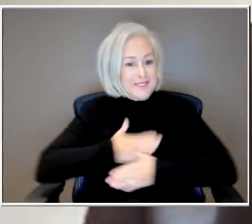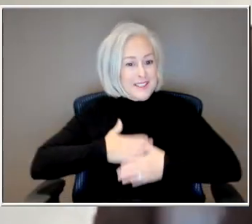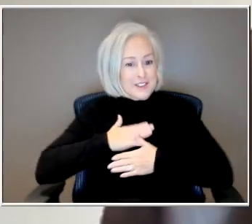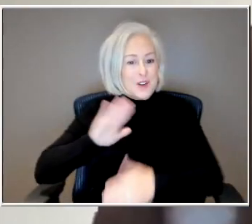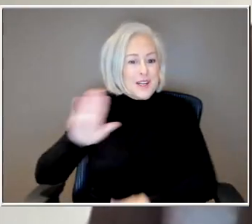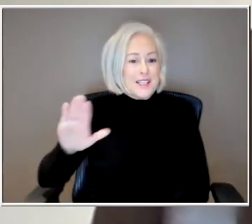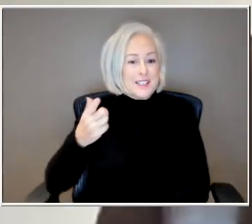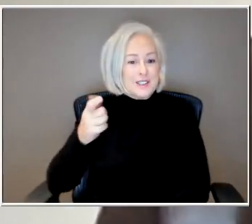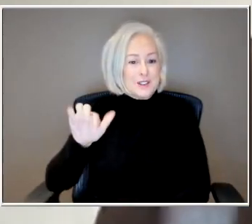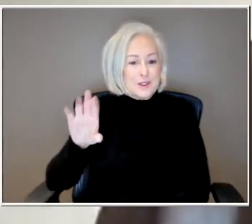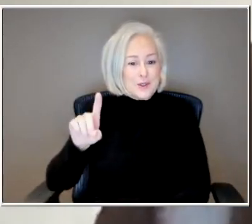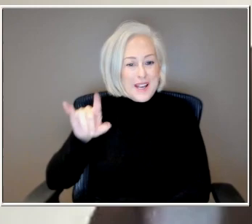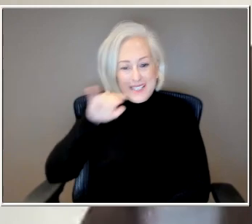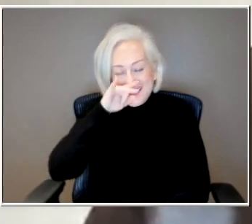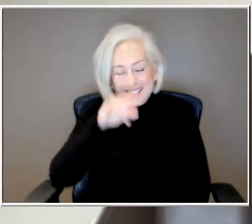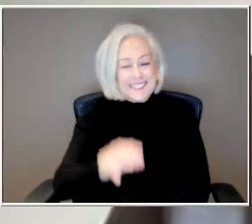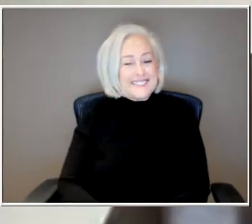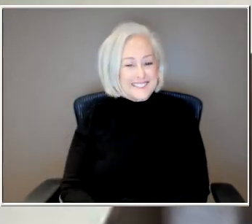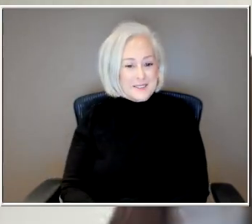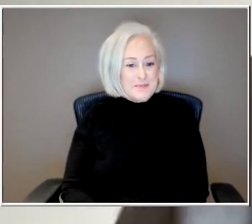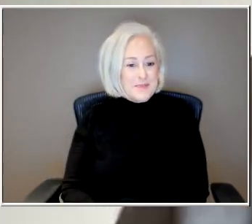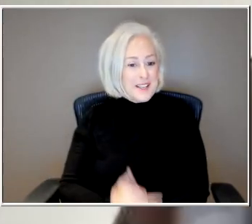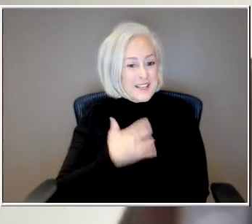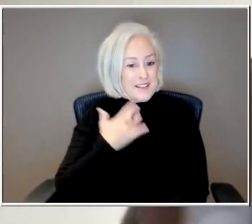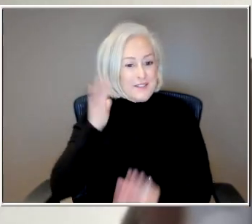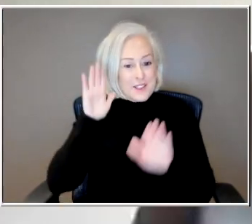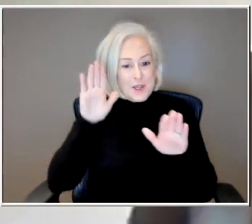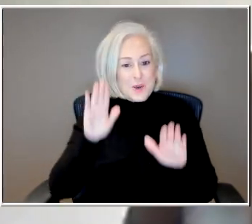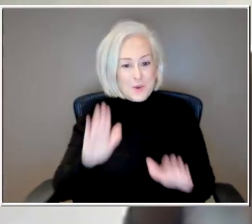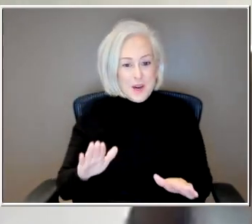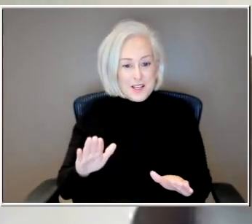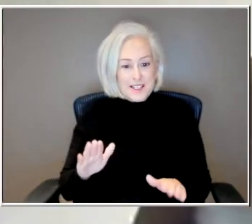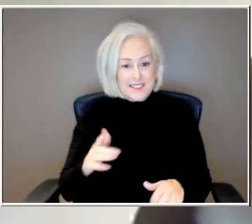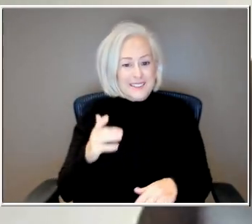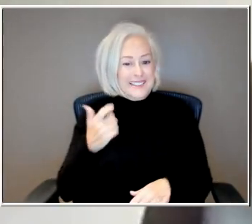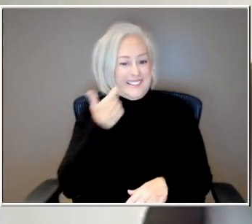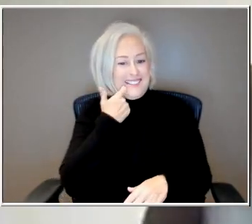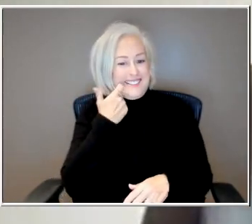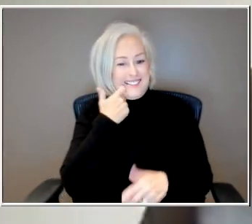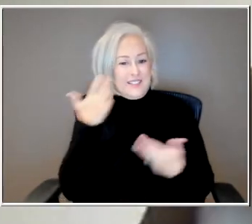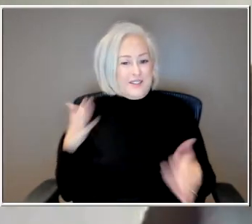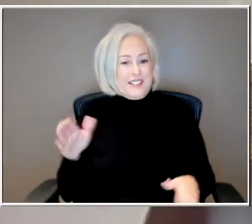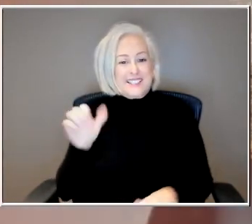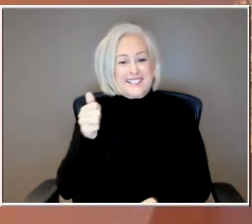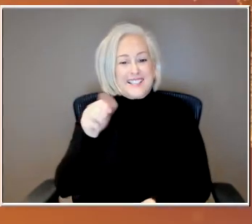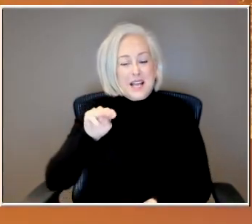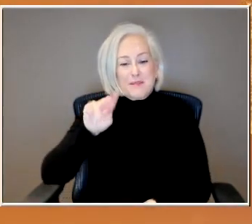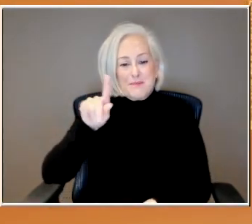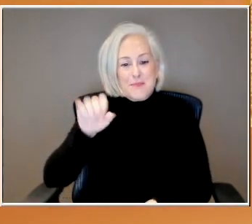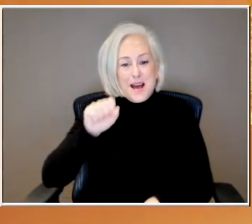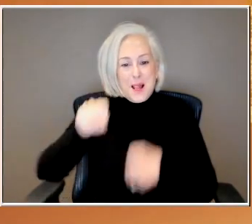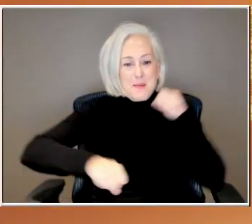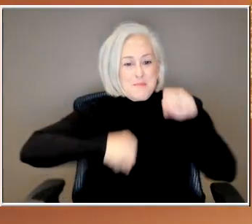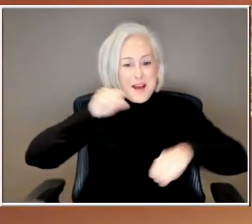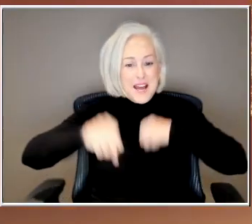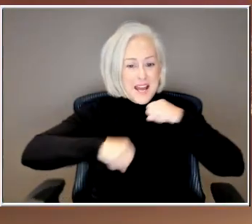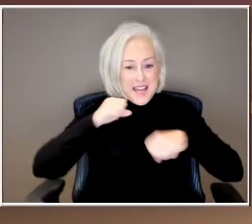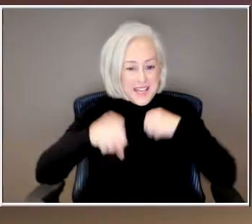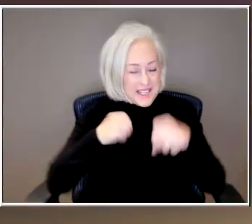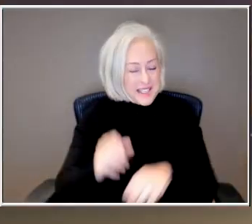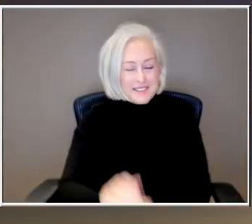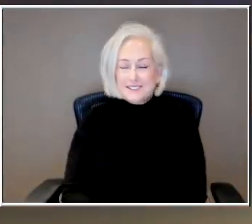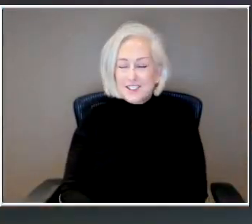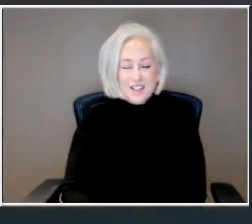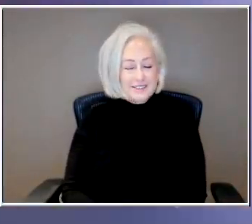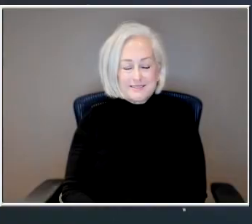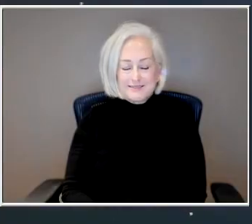I feel wonderful. I just got back from a 10-mile bike ride. I left weights, did bands this morning, and went out hunted. Yeah, it's